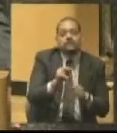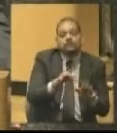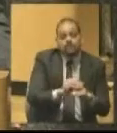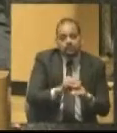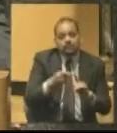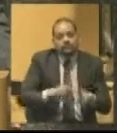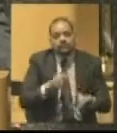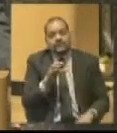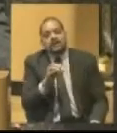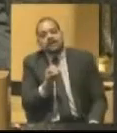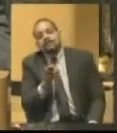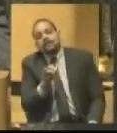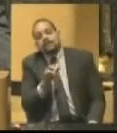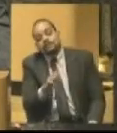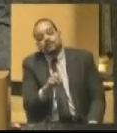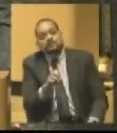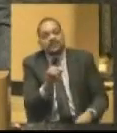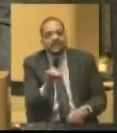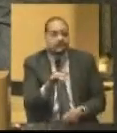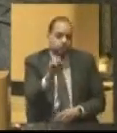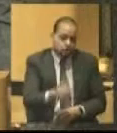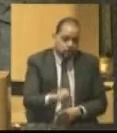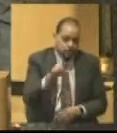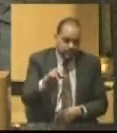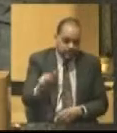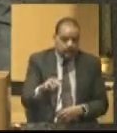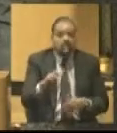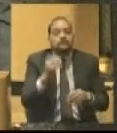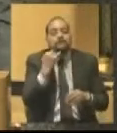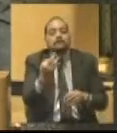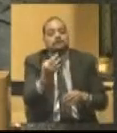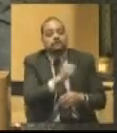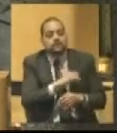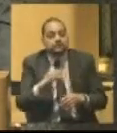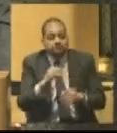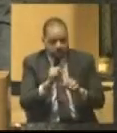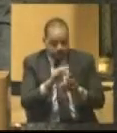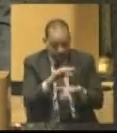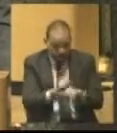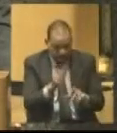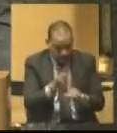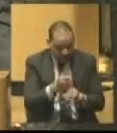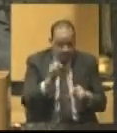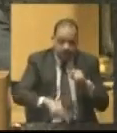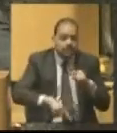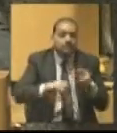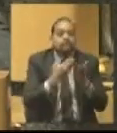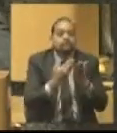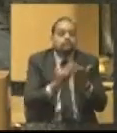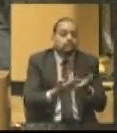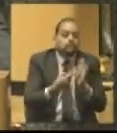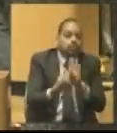that is, areas like southern Louisiana, slaves owned by anyone who could not demonstrate, quote, continuous loyalty to the